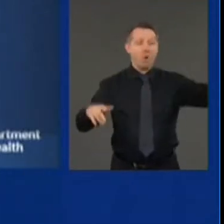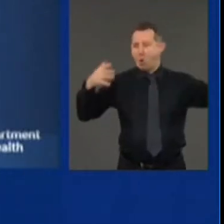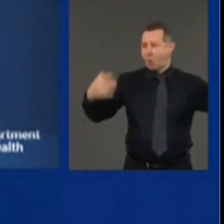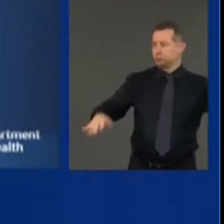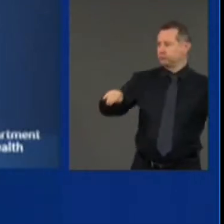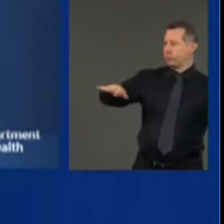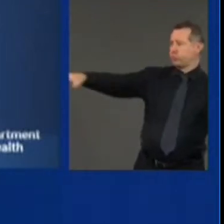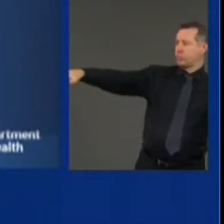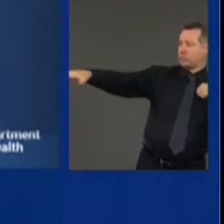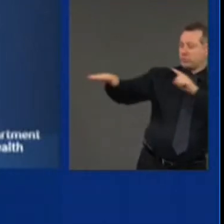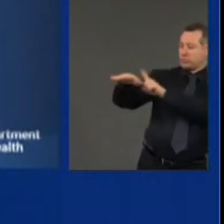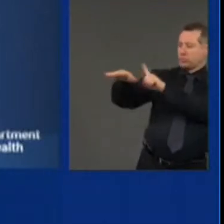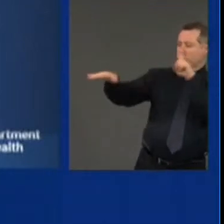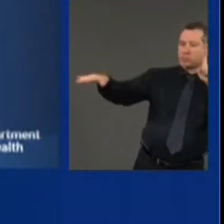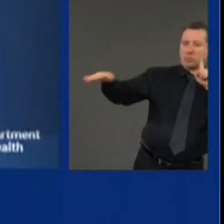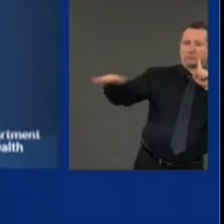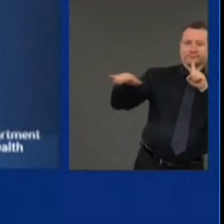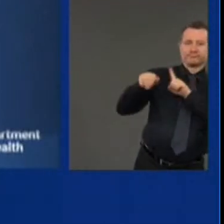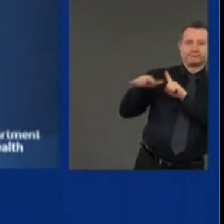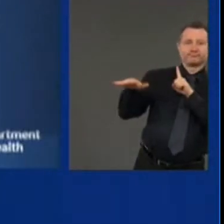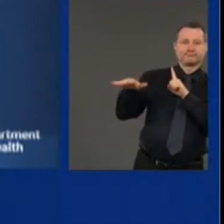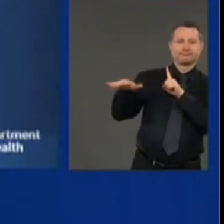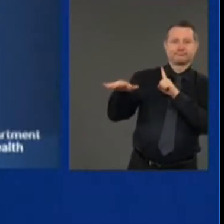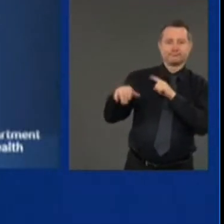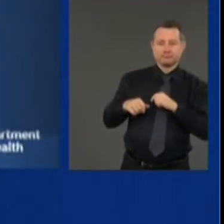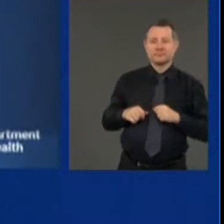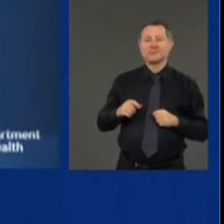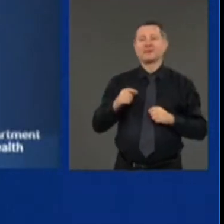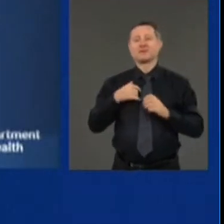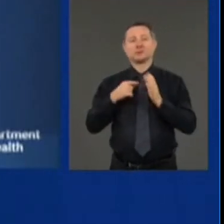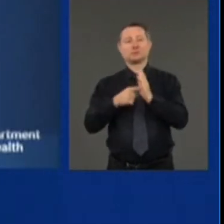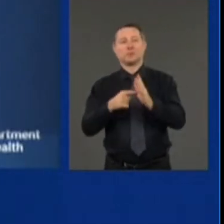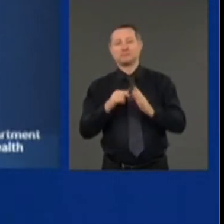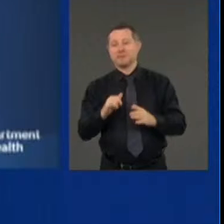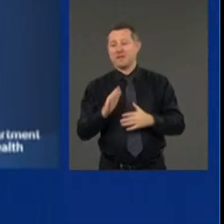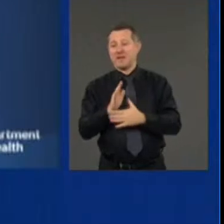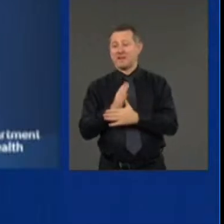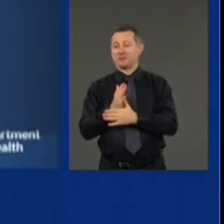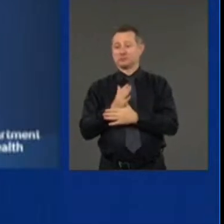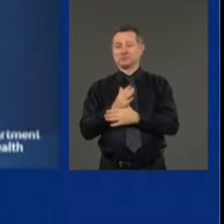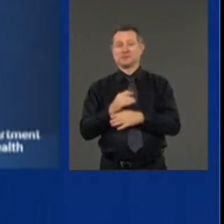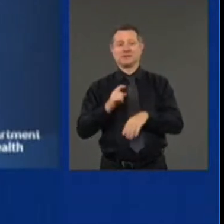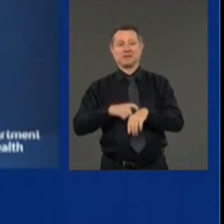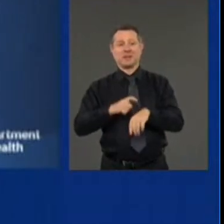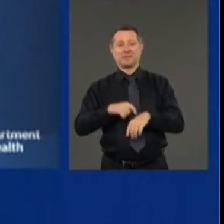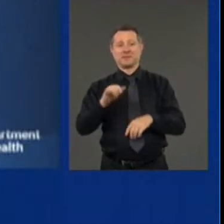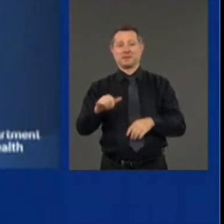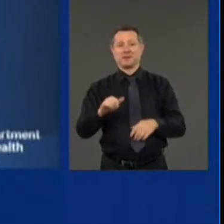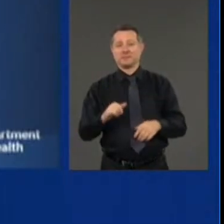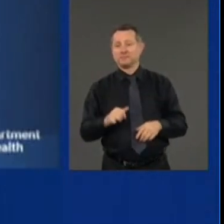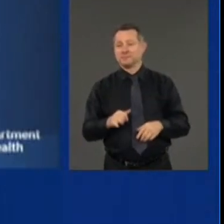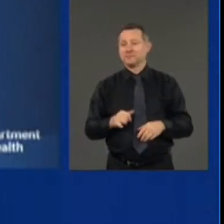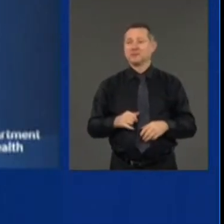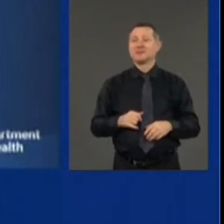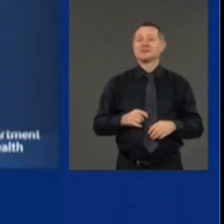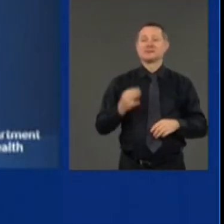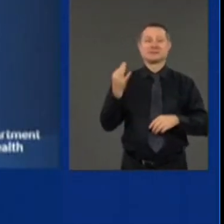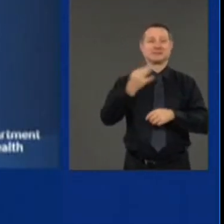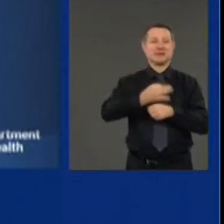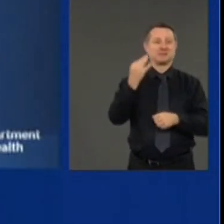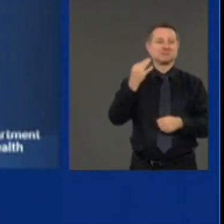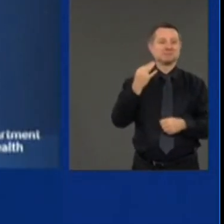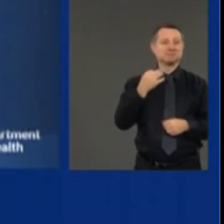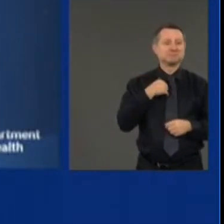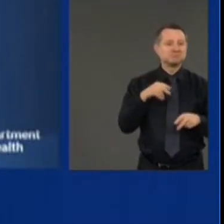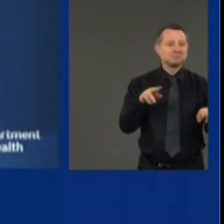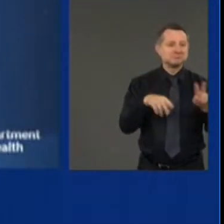Our data has shown that the median time residents with COVID were in the hospital before admissions to the nursing home was 9 days. So